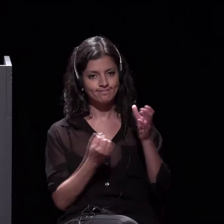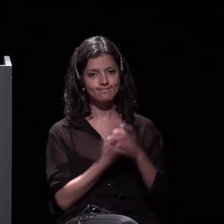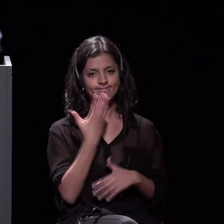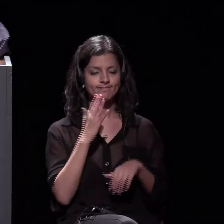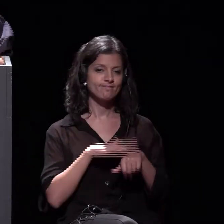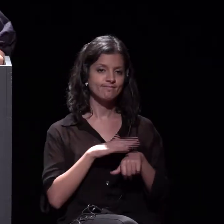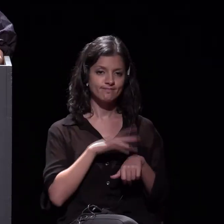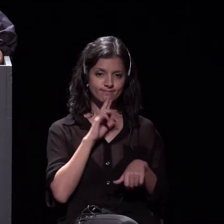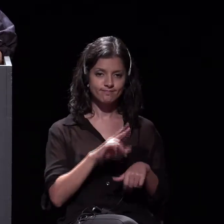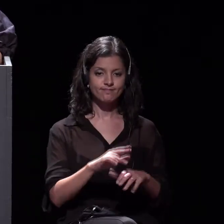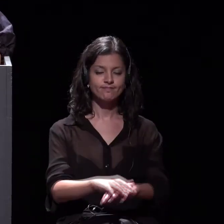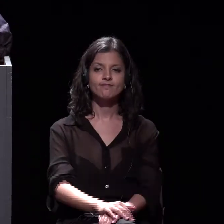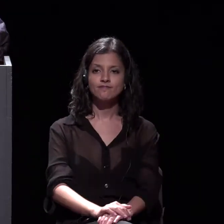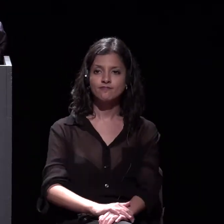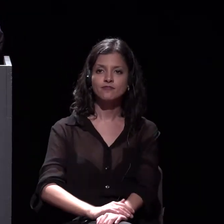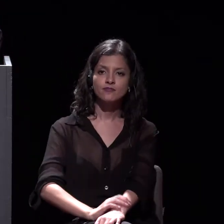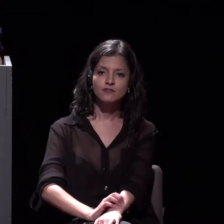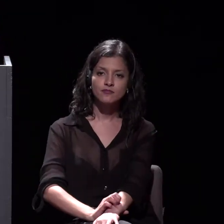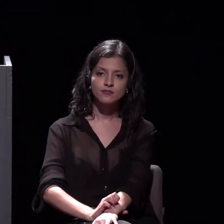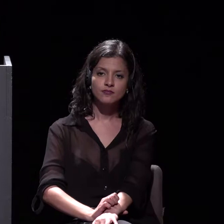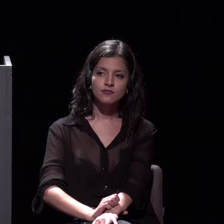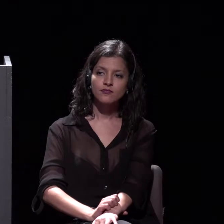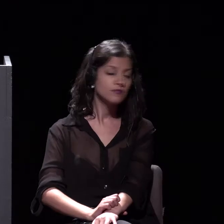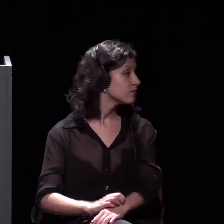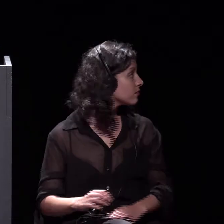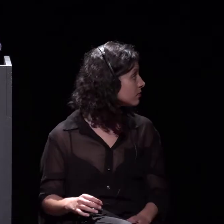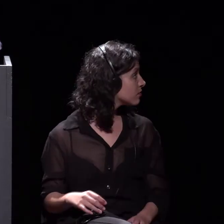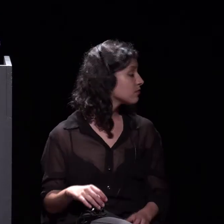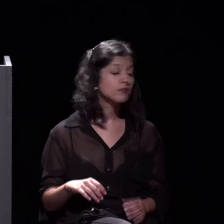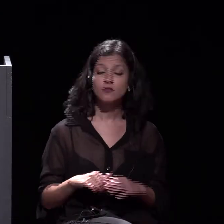So in this schema, rather than being the star of the show, as we have become